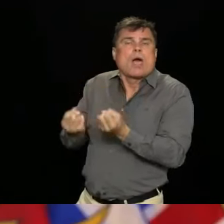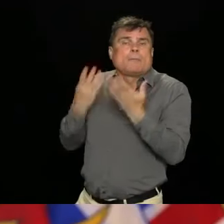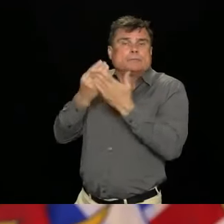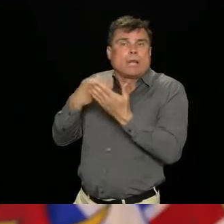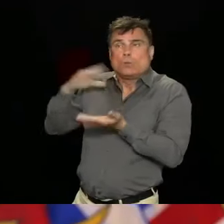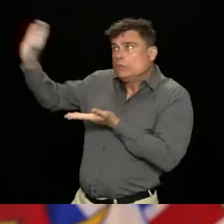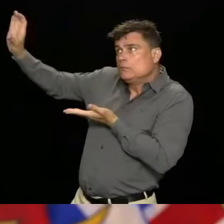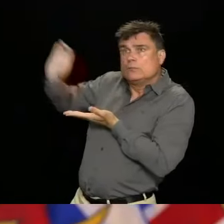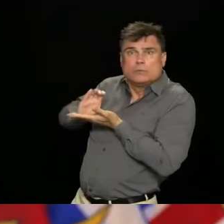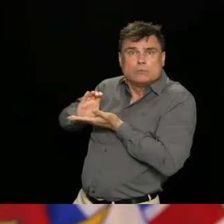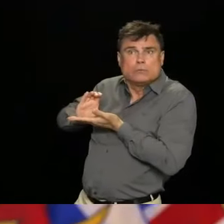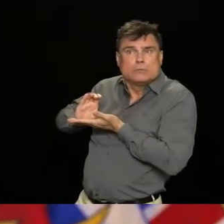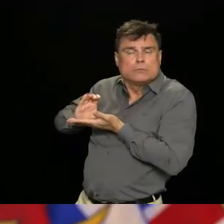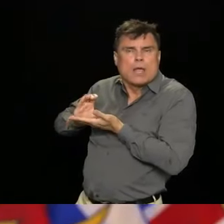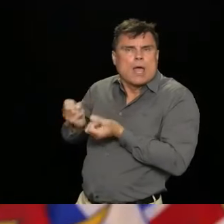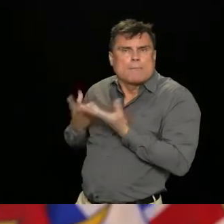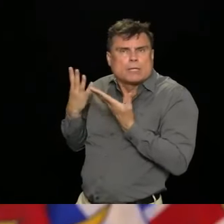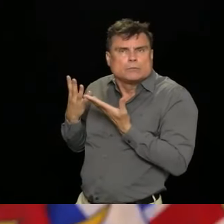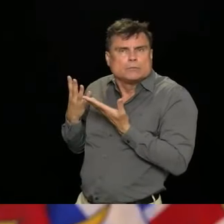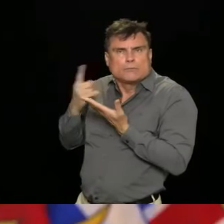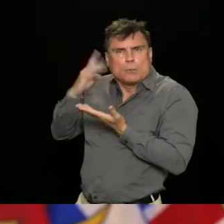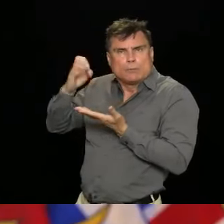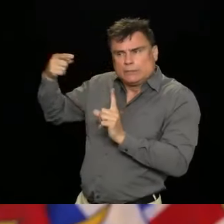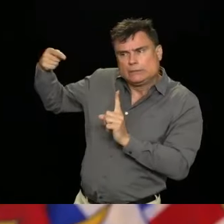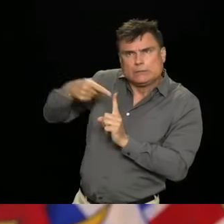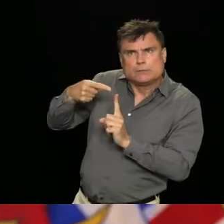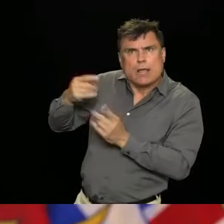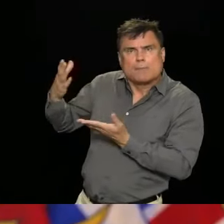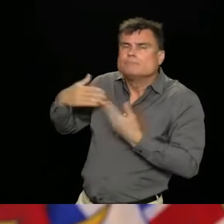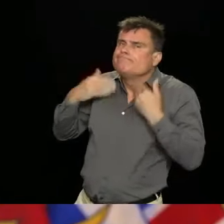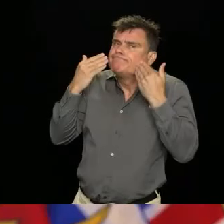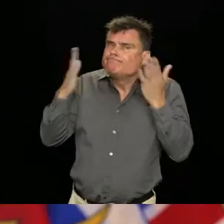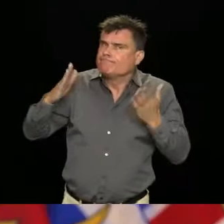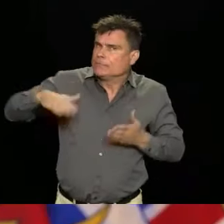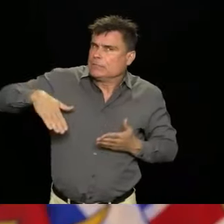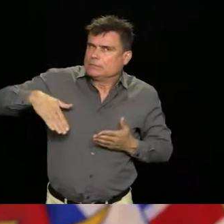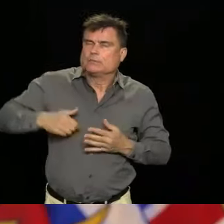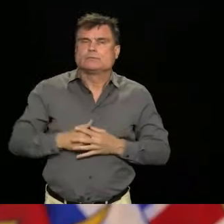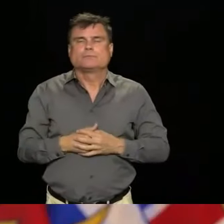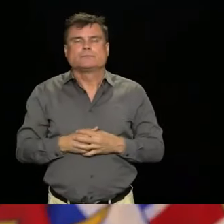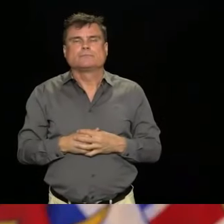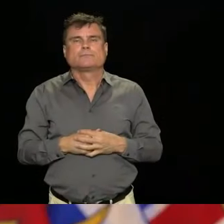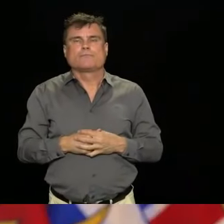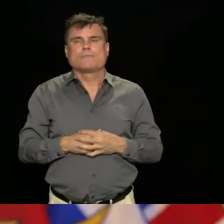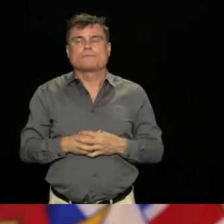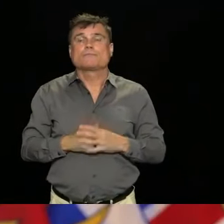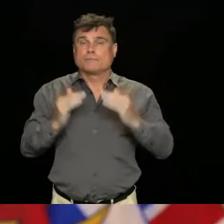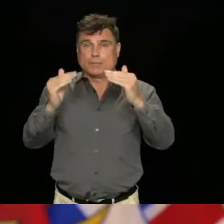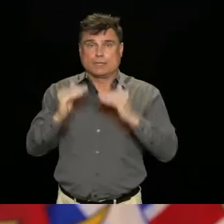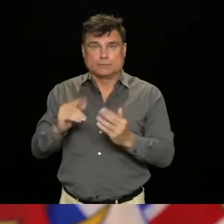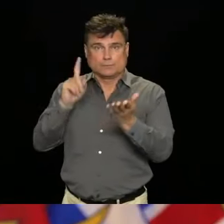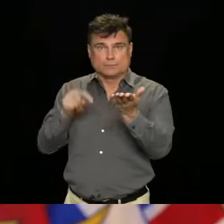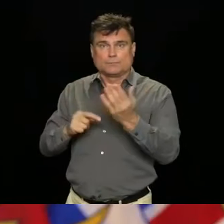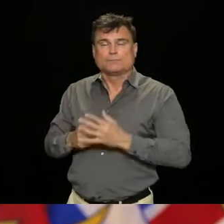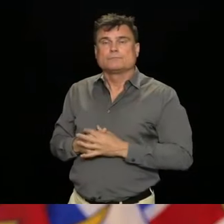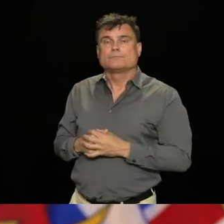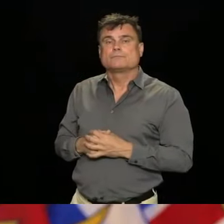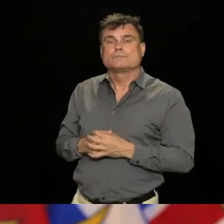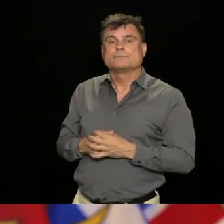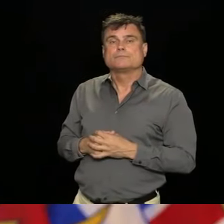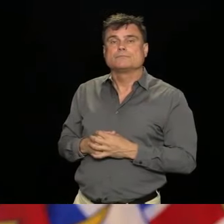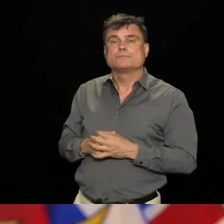where our priorities are. So we haven't received those details yet. I know we'll be working on them in the upcoming week. Lisa Cordasco,